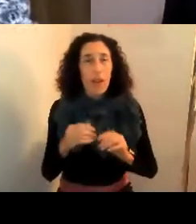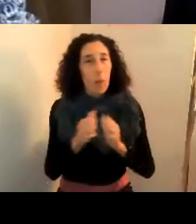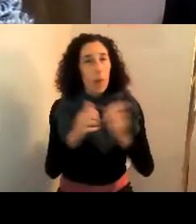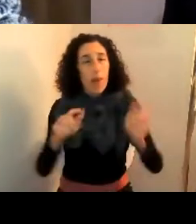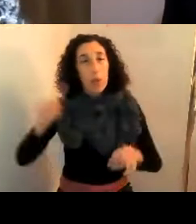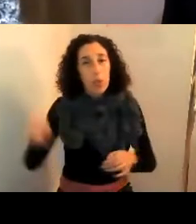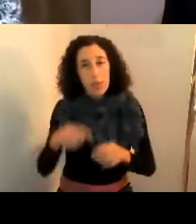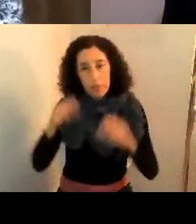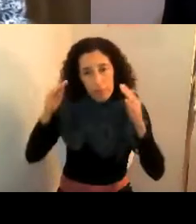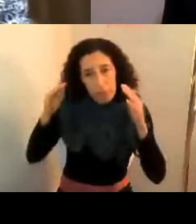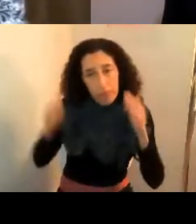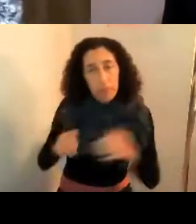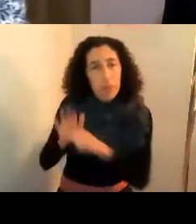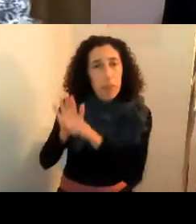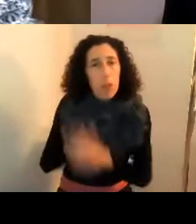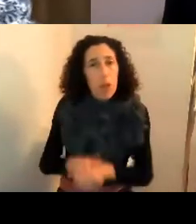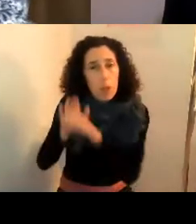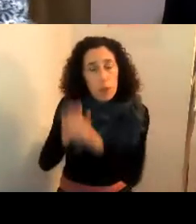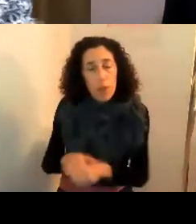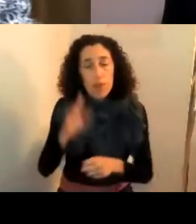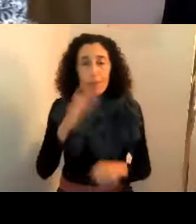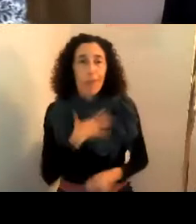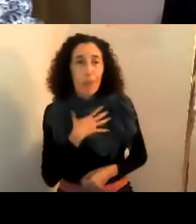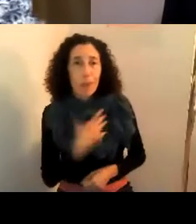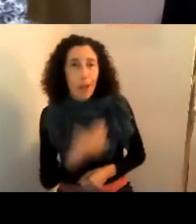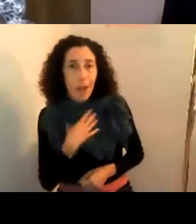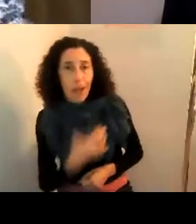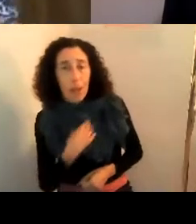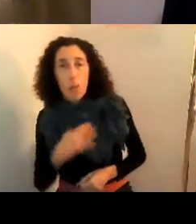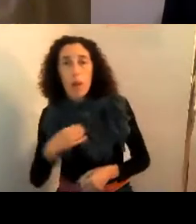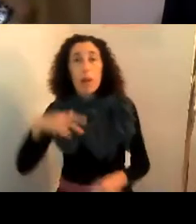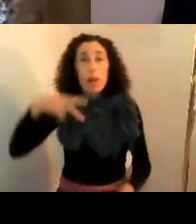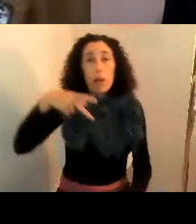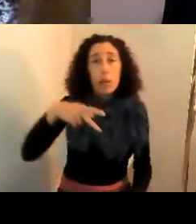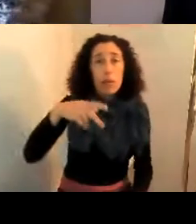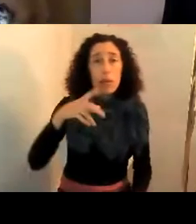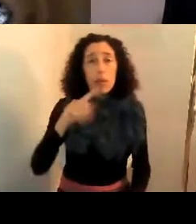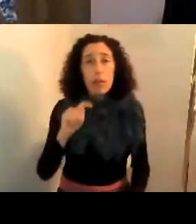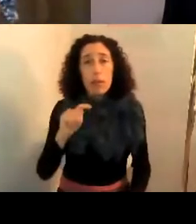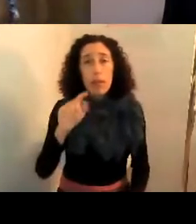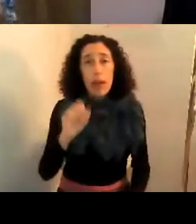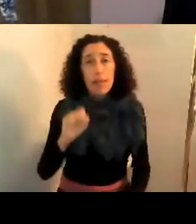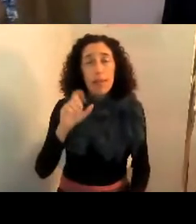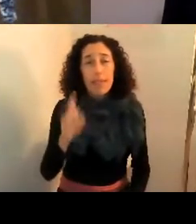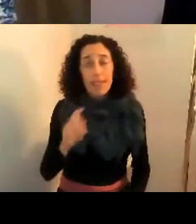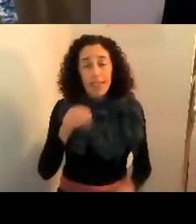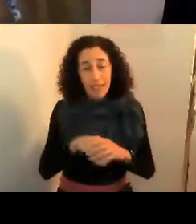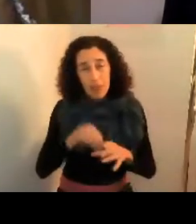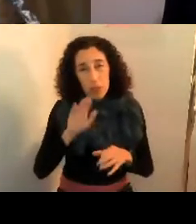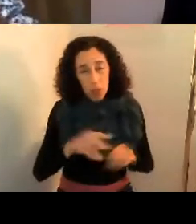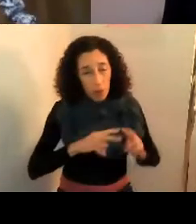know, the PTSD that lives in our DNA, this post-traumatic slave